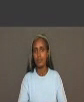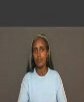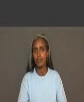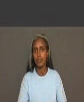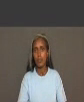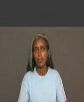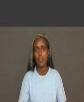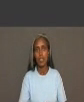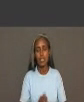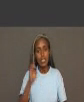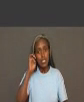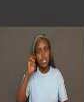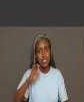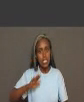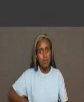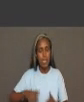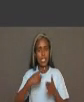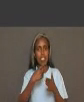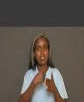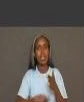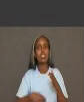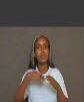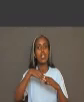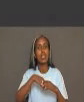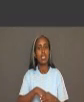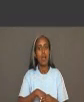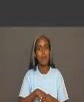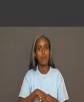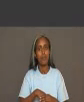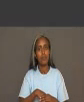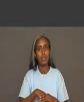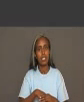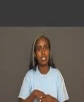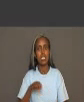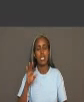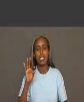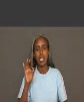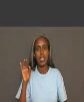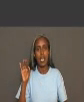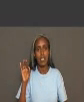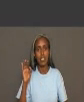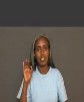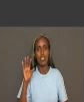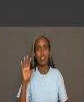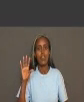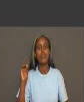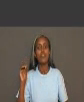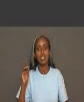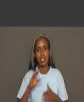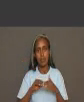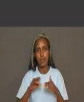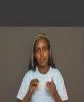His remaining taxable income is 950 birr.